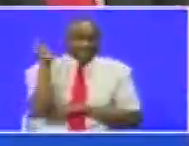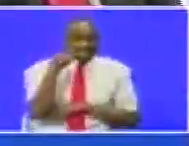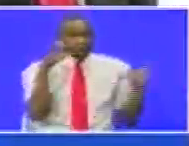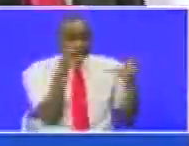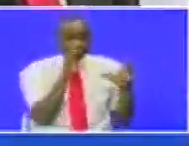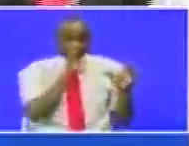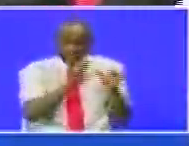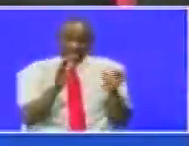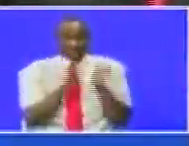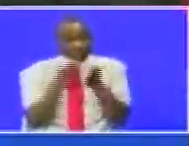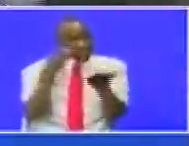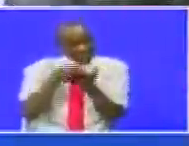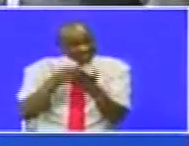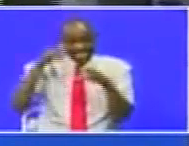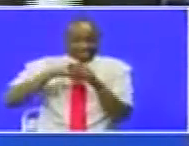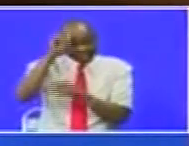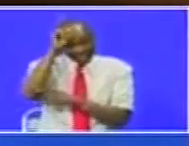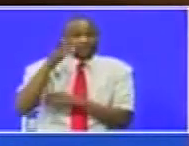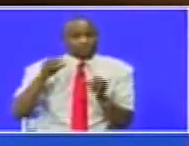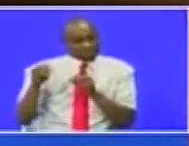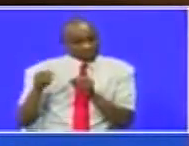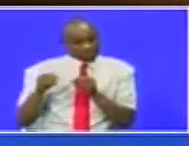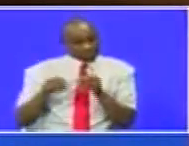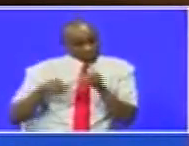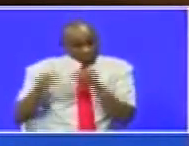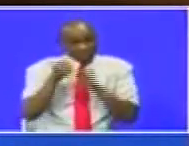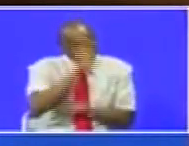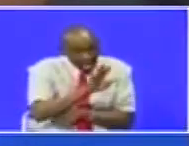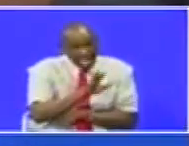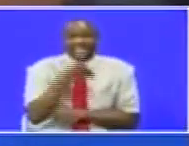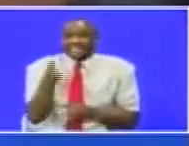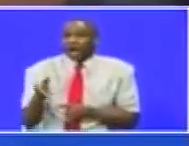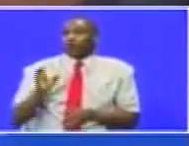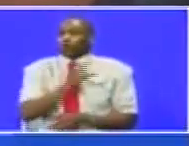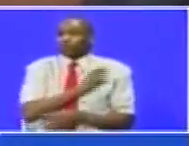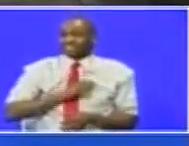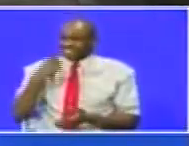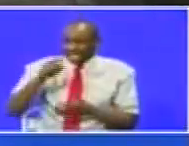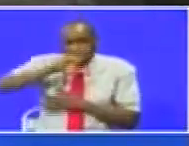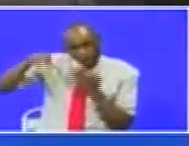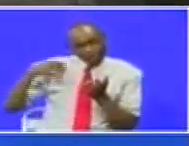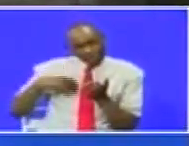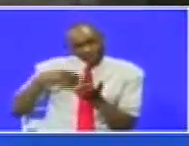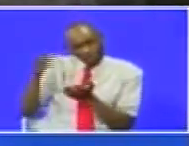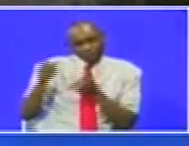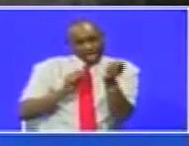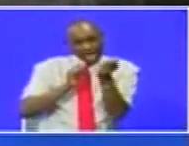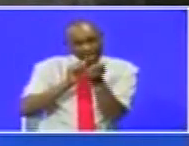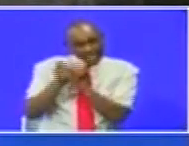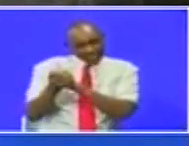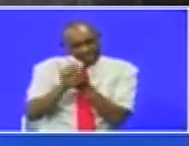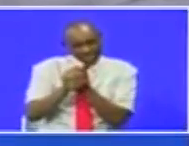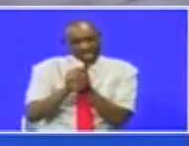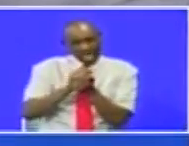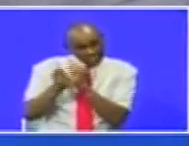and the Pesa Mashinani push yet to take shape. The committee is now questioning whether all the proponents of the amendment of the